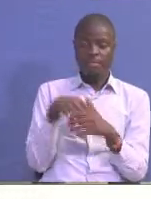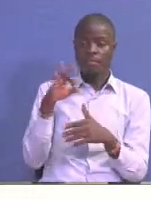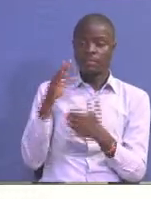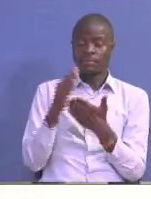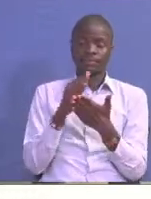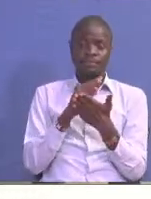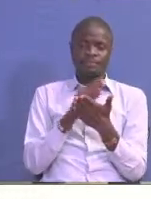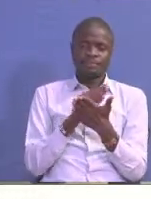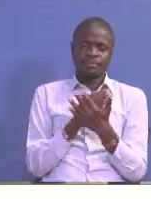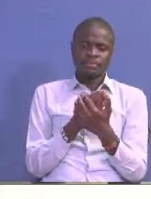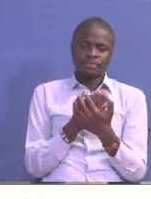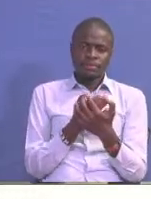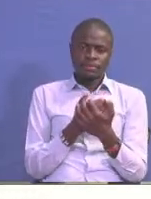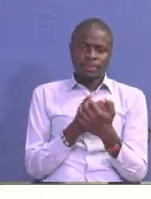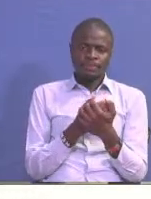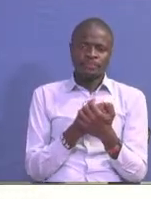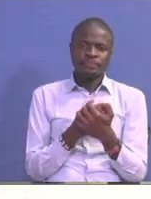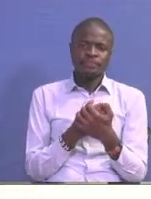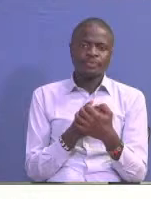program.